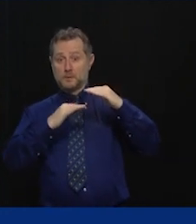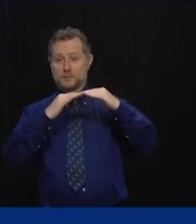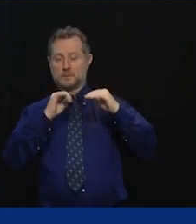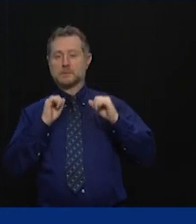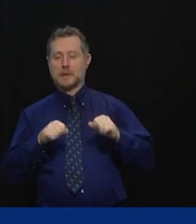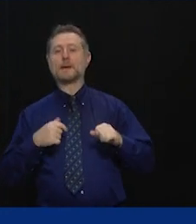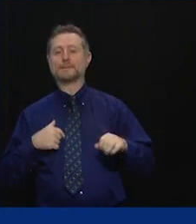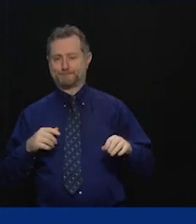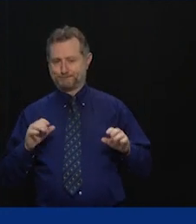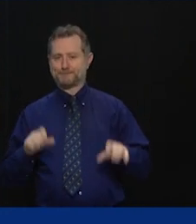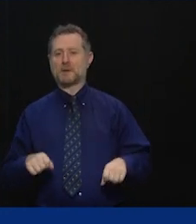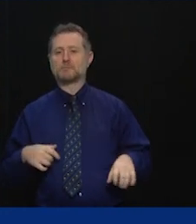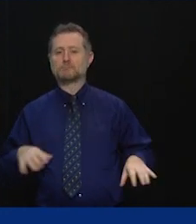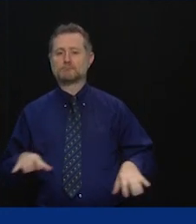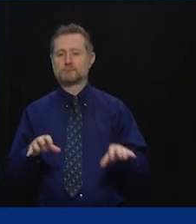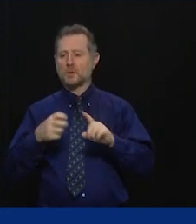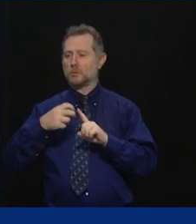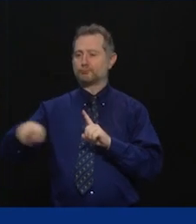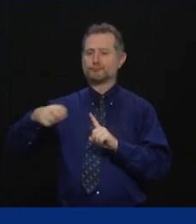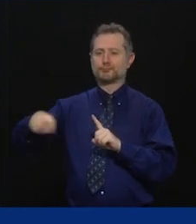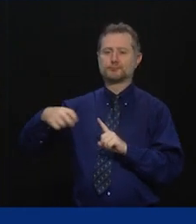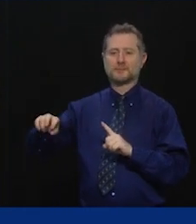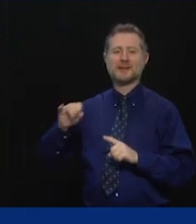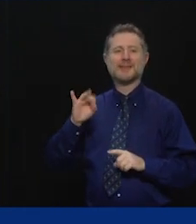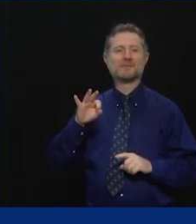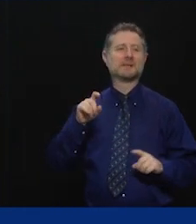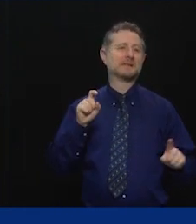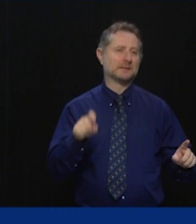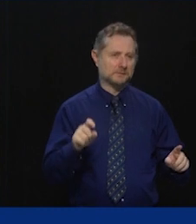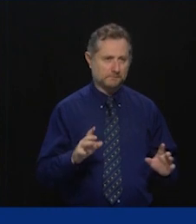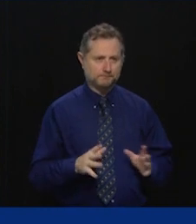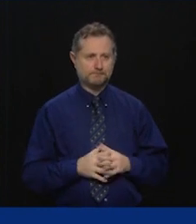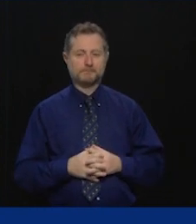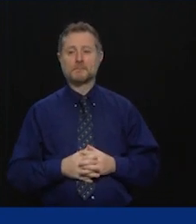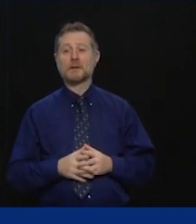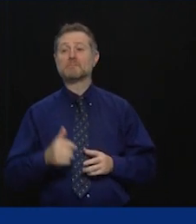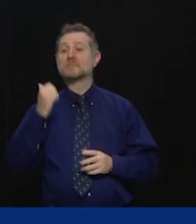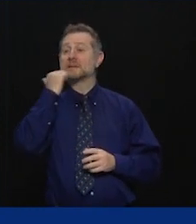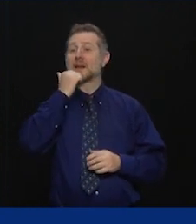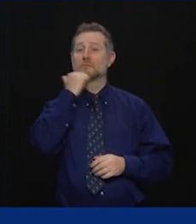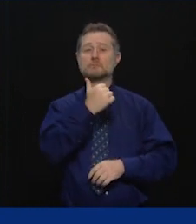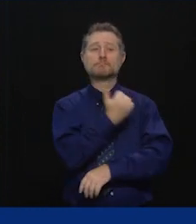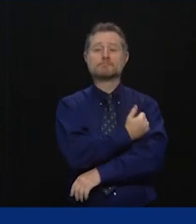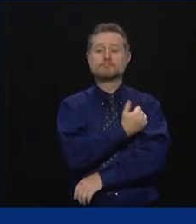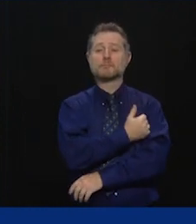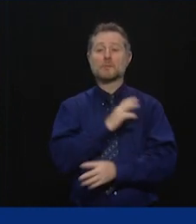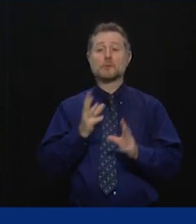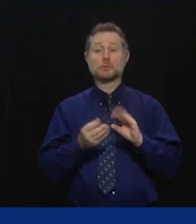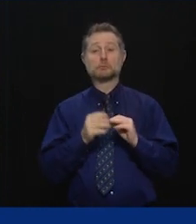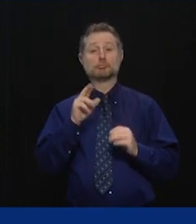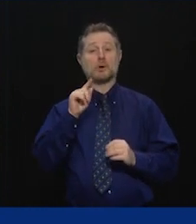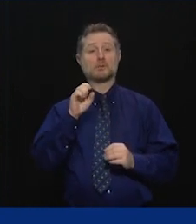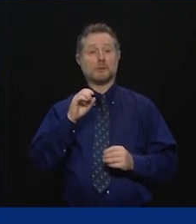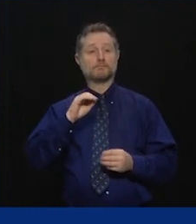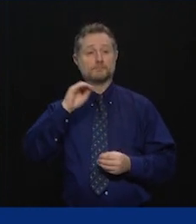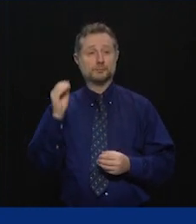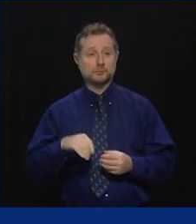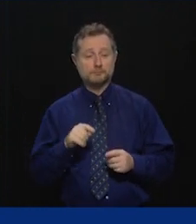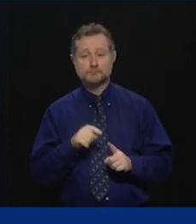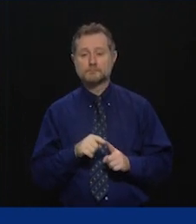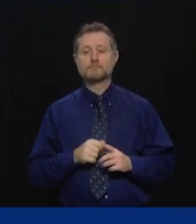very quickly. And we'll have more on that later. The daily vaccination rate, it's getting